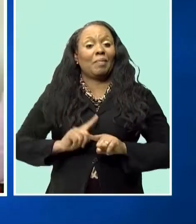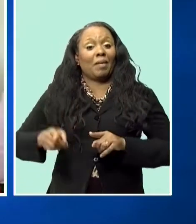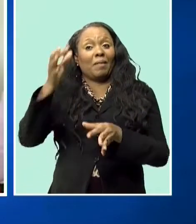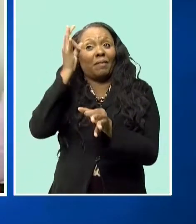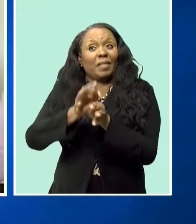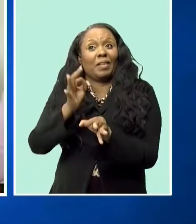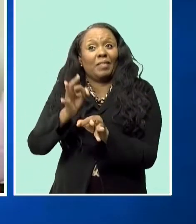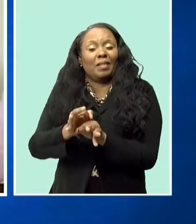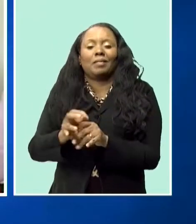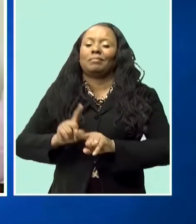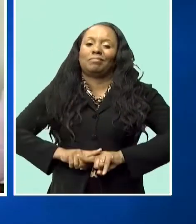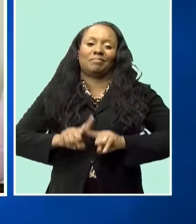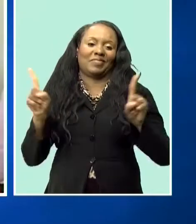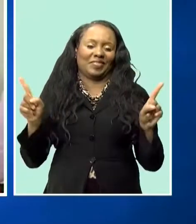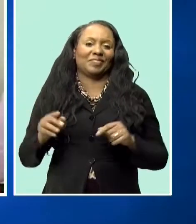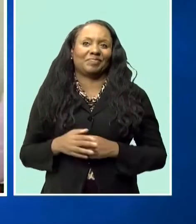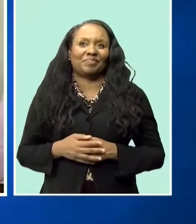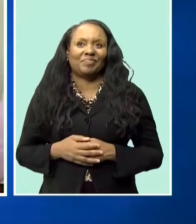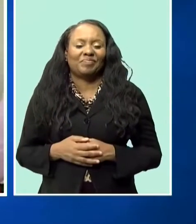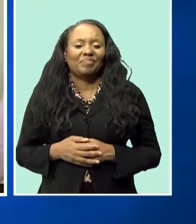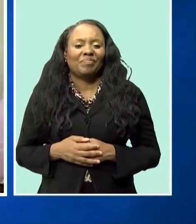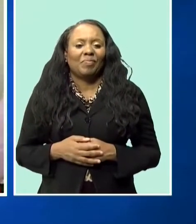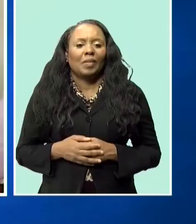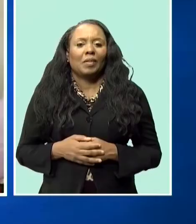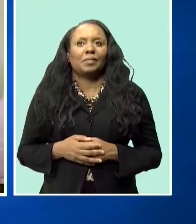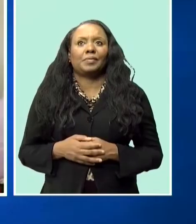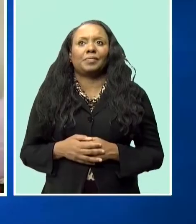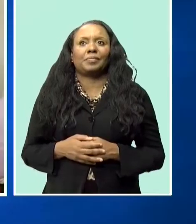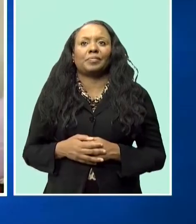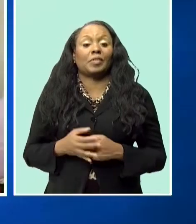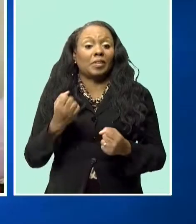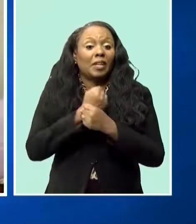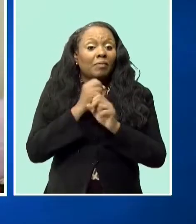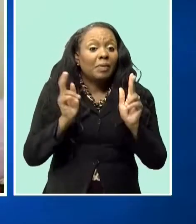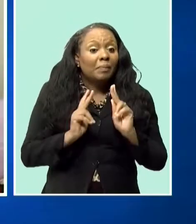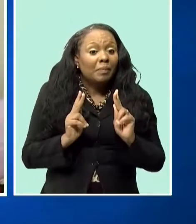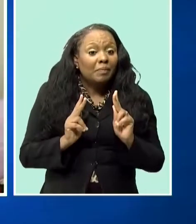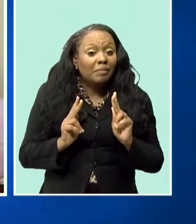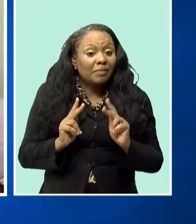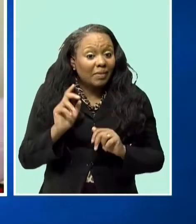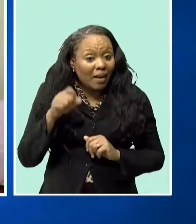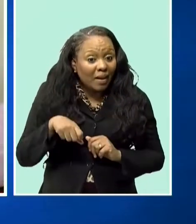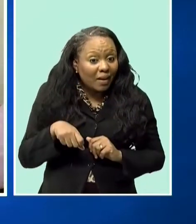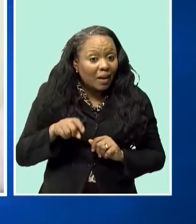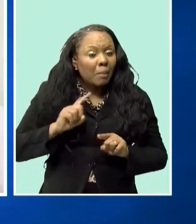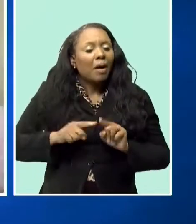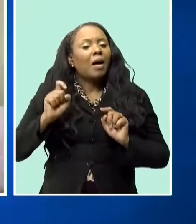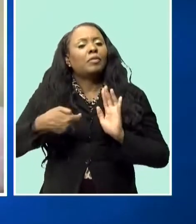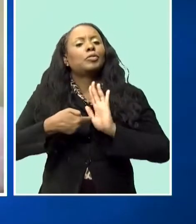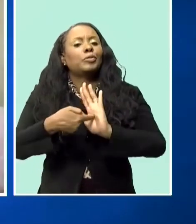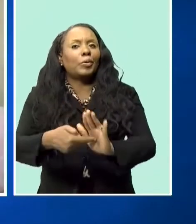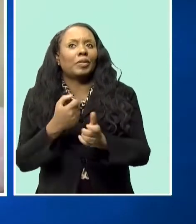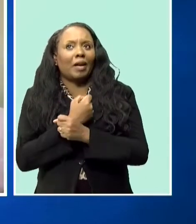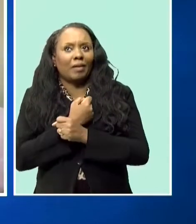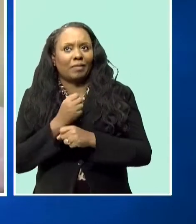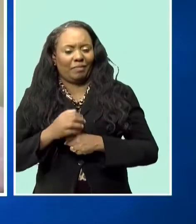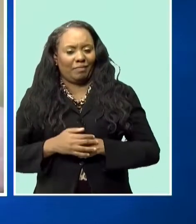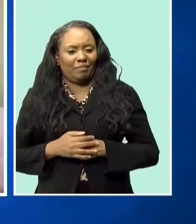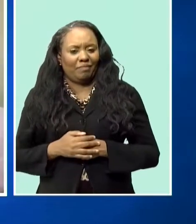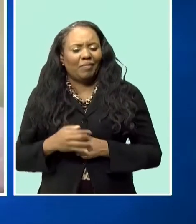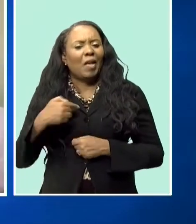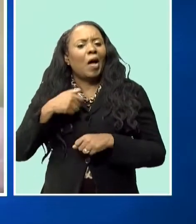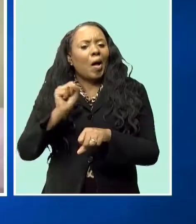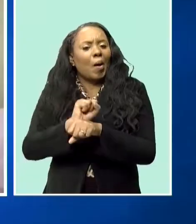situation altogether. You know, because you've got to say you love people, but then you have to show that you love them, you know. I work with childcare, and I